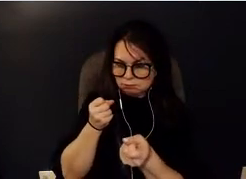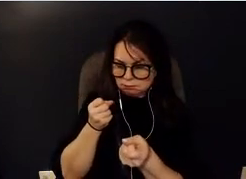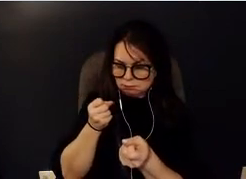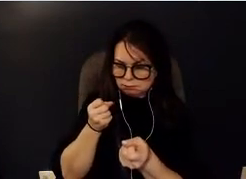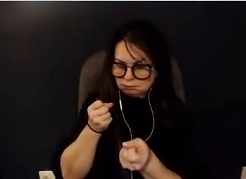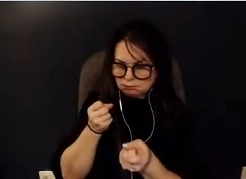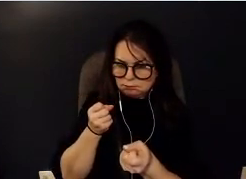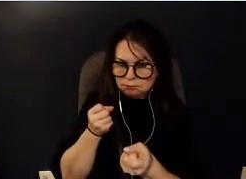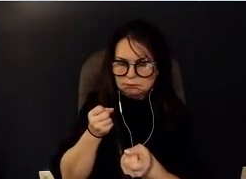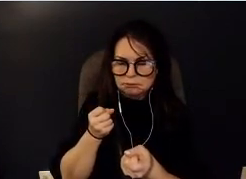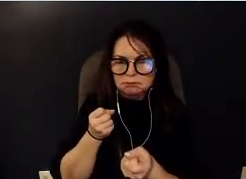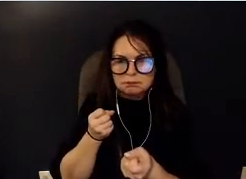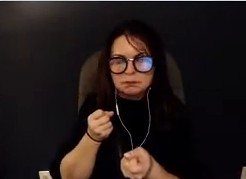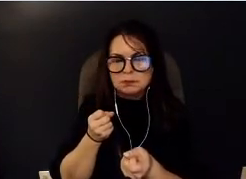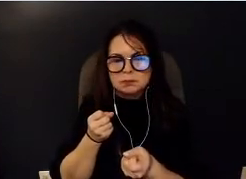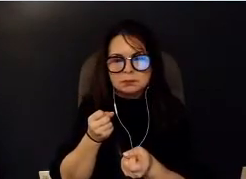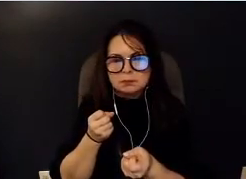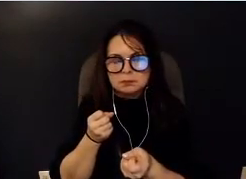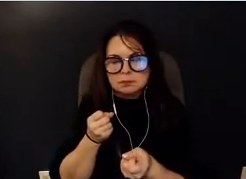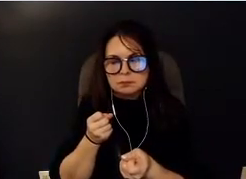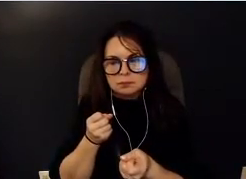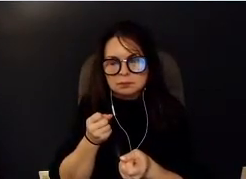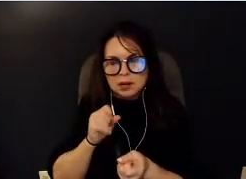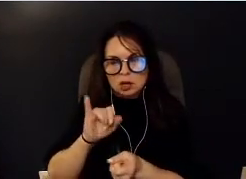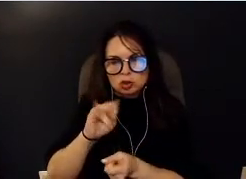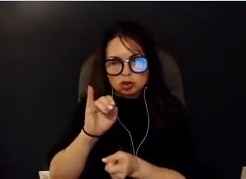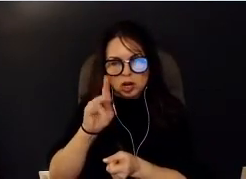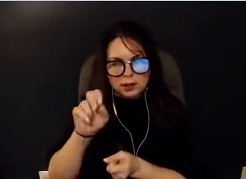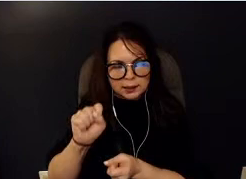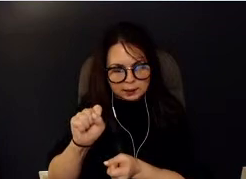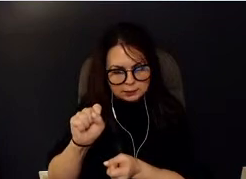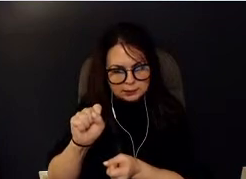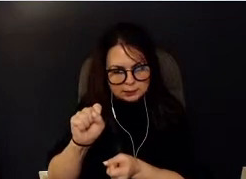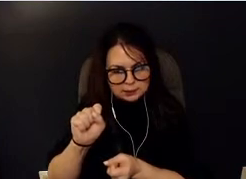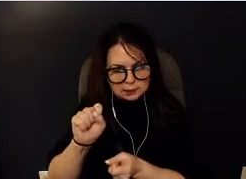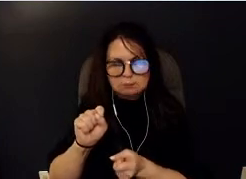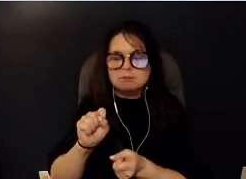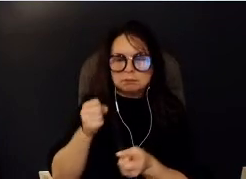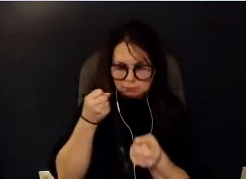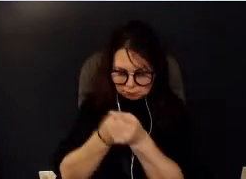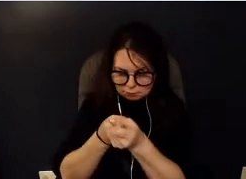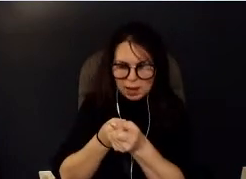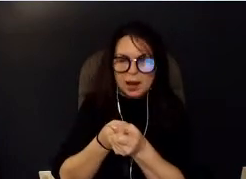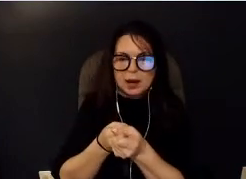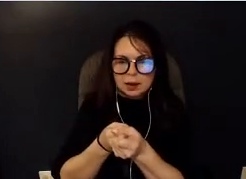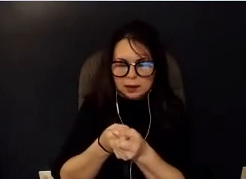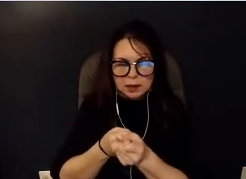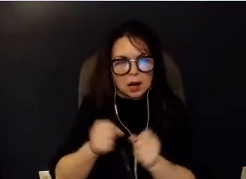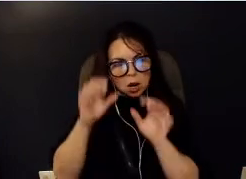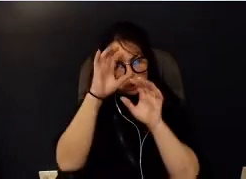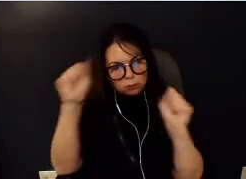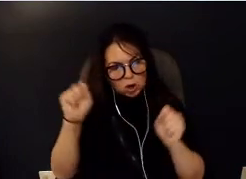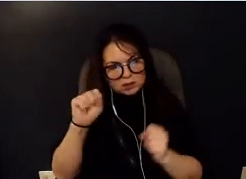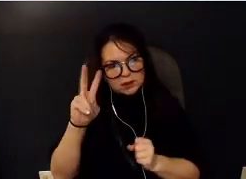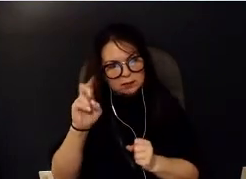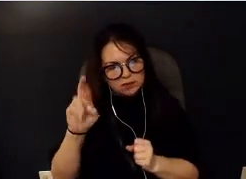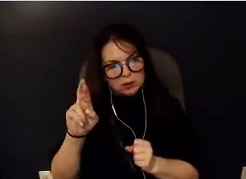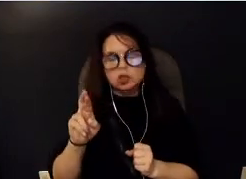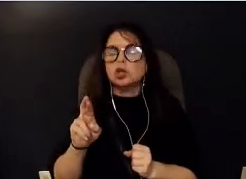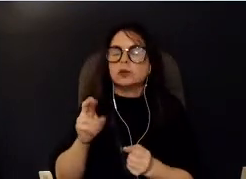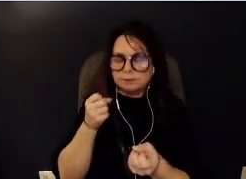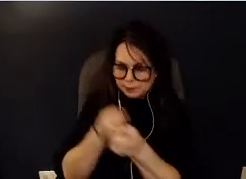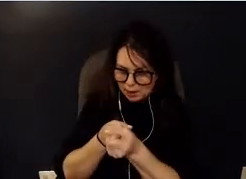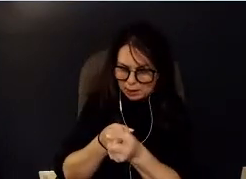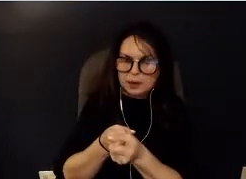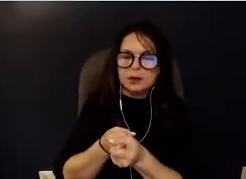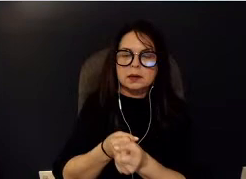Council Vice President Jenkins. Aye. President Bender. Aye. There are 12 ayes and